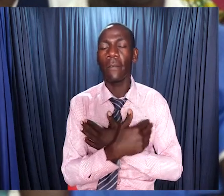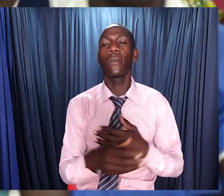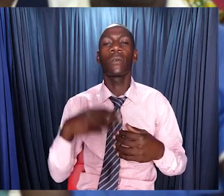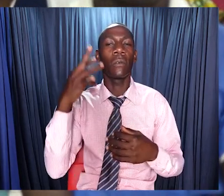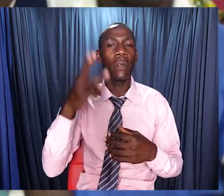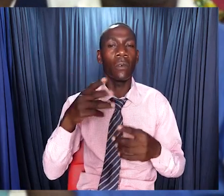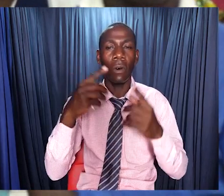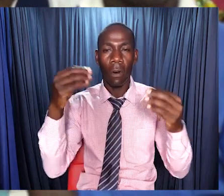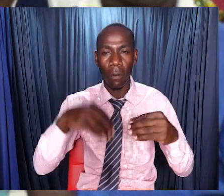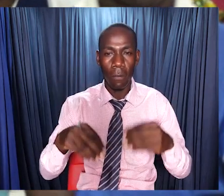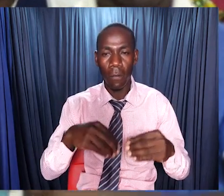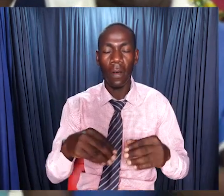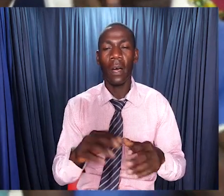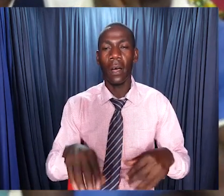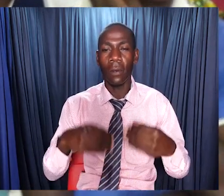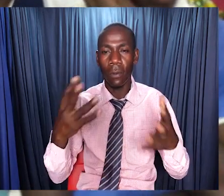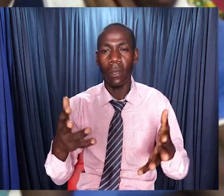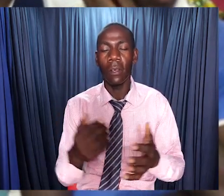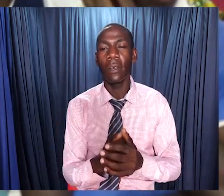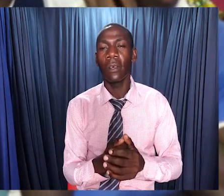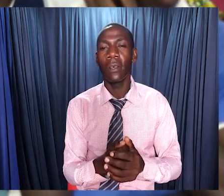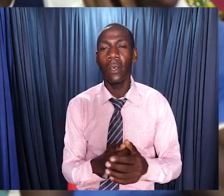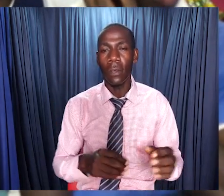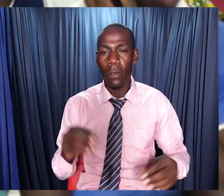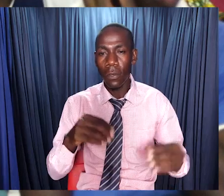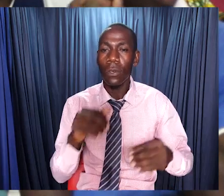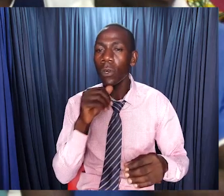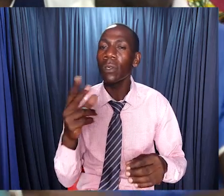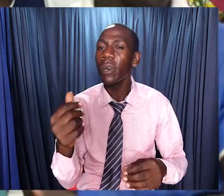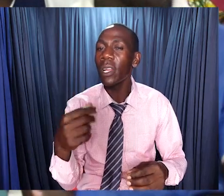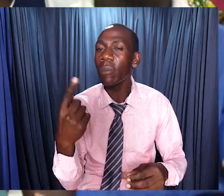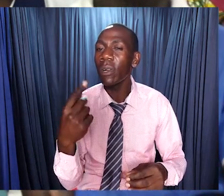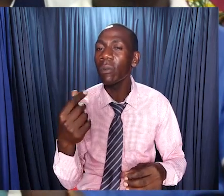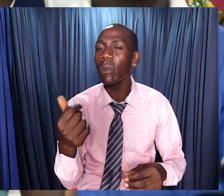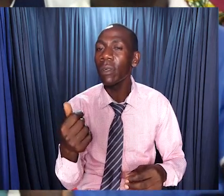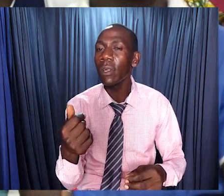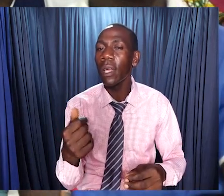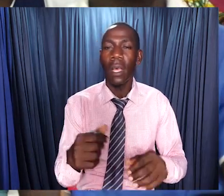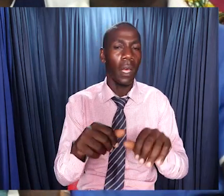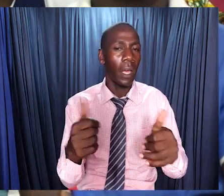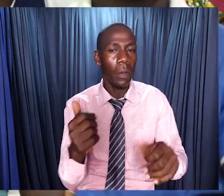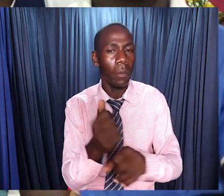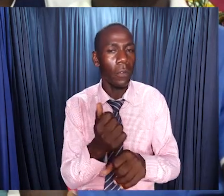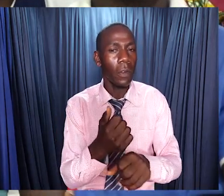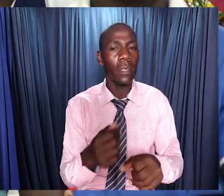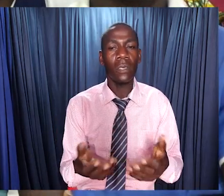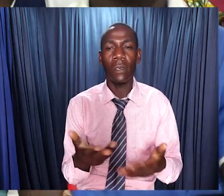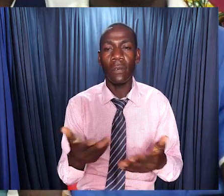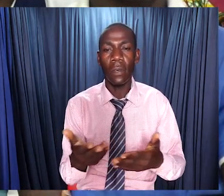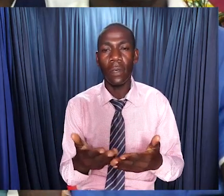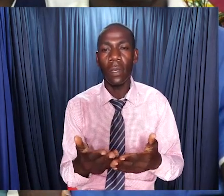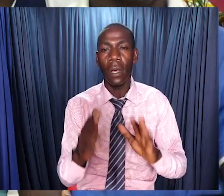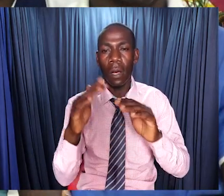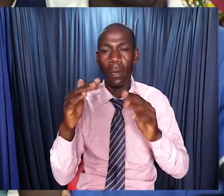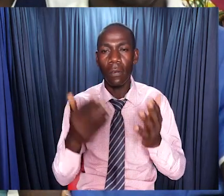willing to offer. Hallelujah. Hallelujah. Sadaka si pesa tu. Offering is not only money. Tumishwa wote ule ni sadaka. Any kind of servitude is offering. Waimba